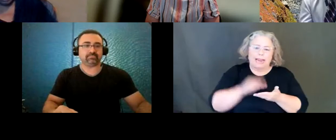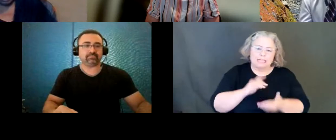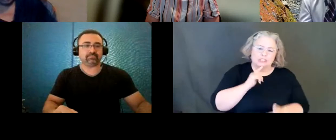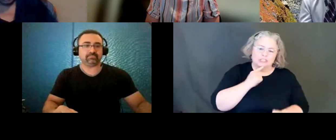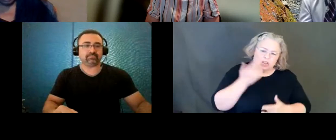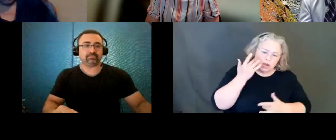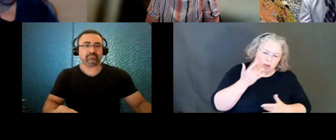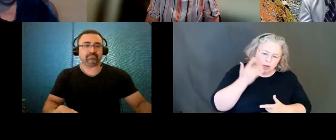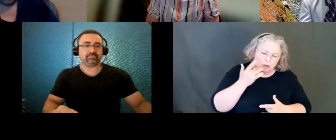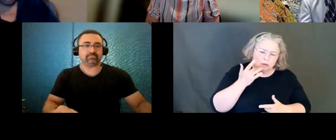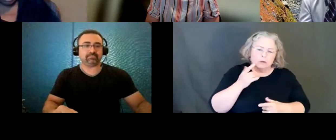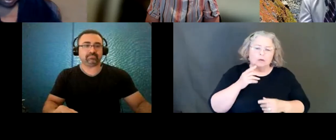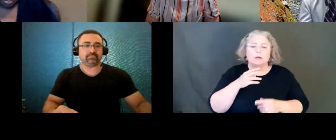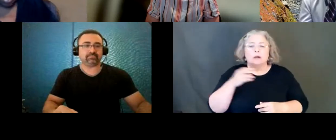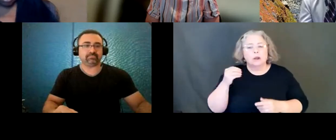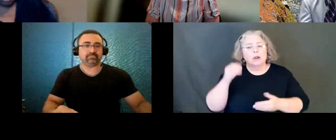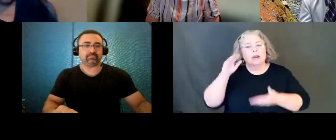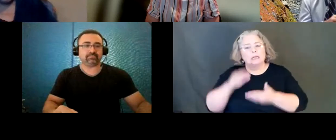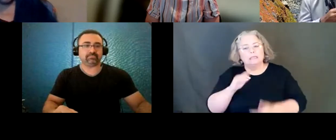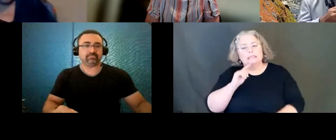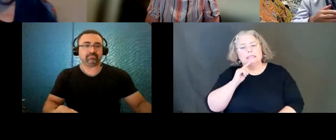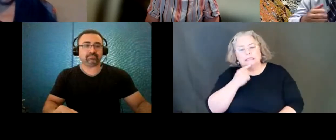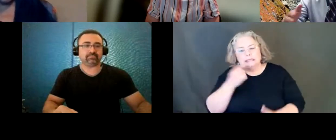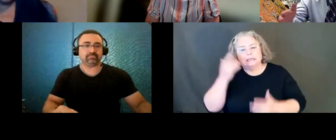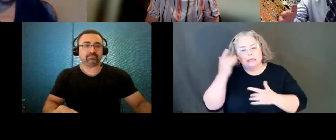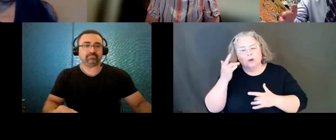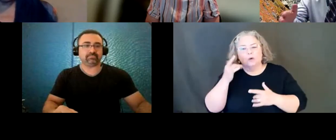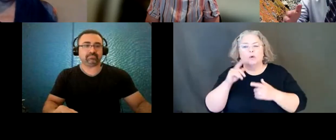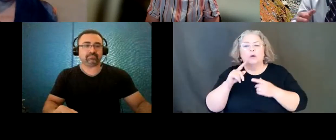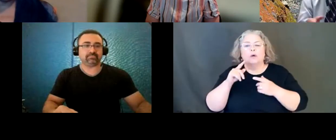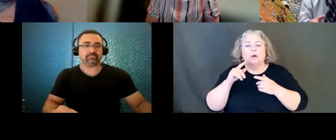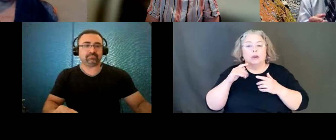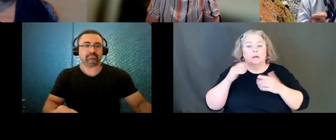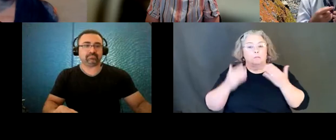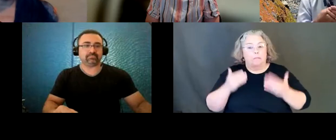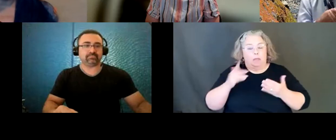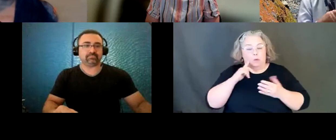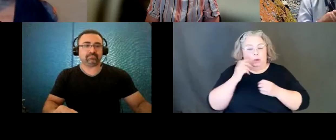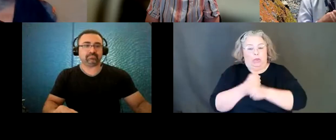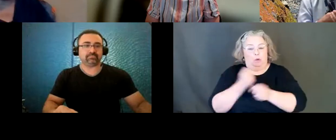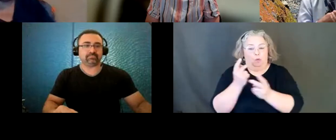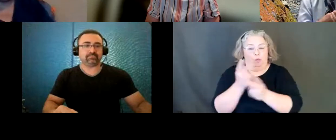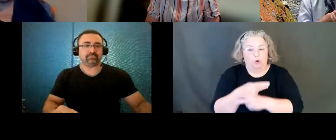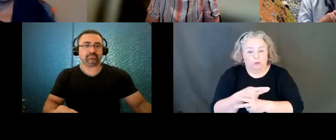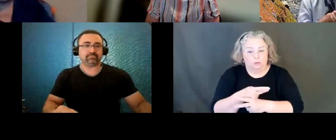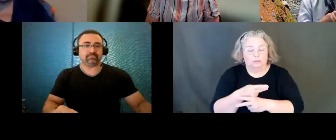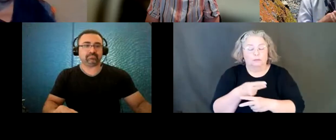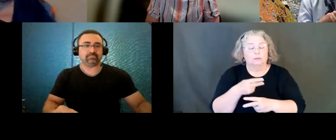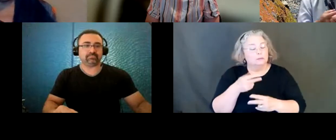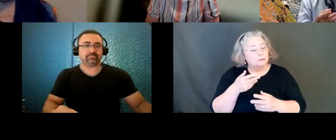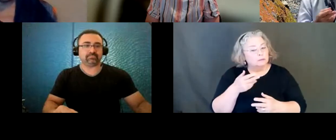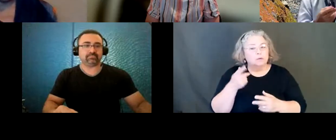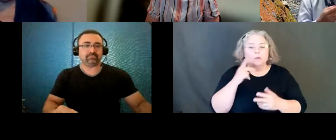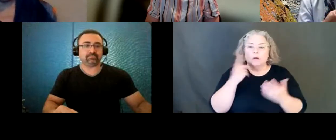people, but particularly less severely ill people who are likely to progress on. So people who are